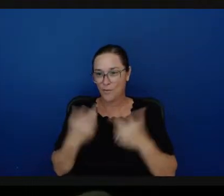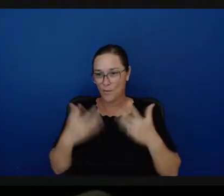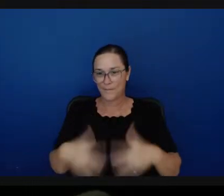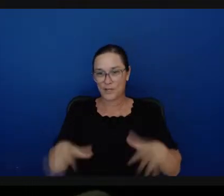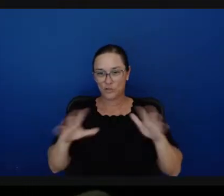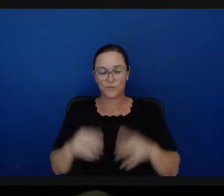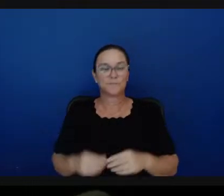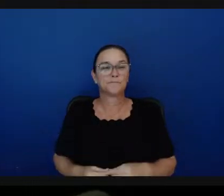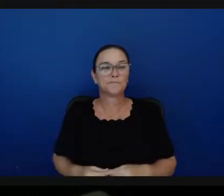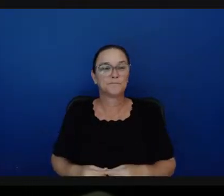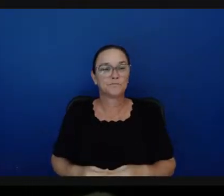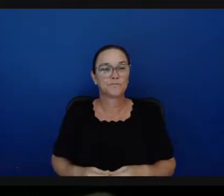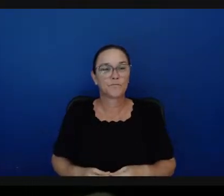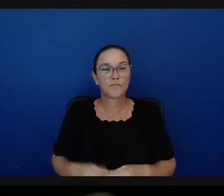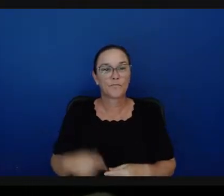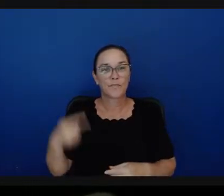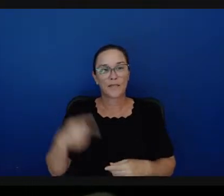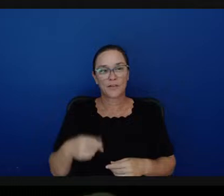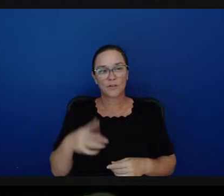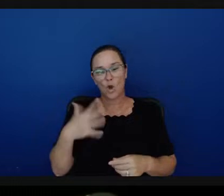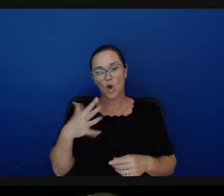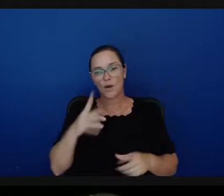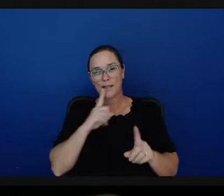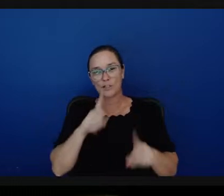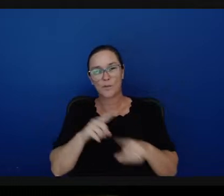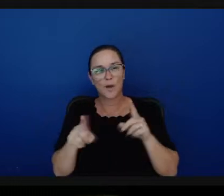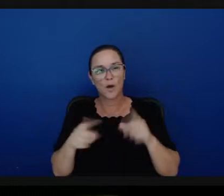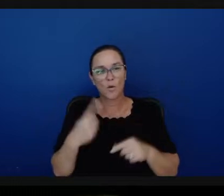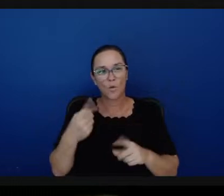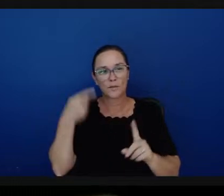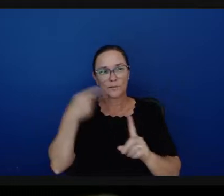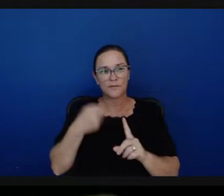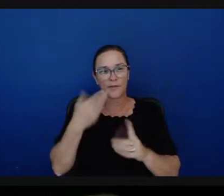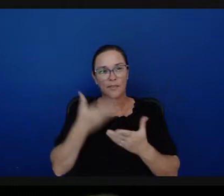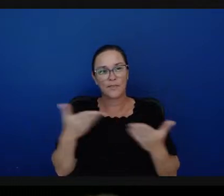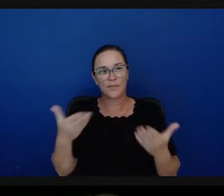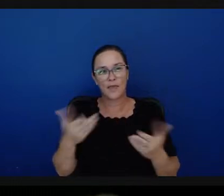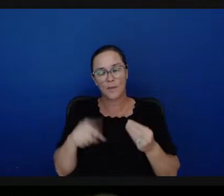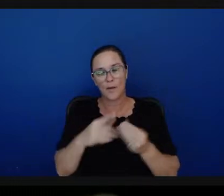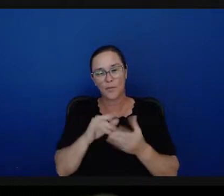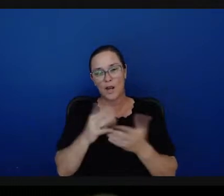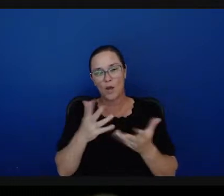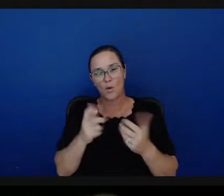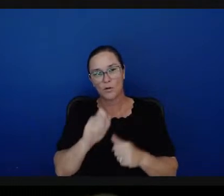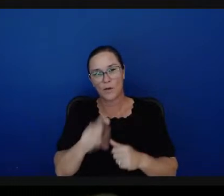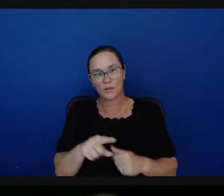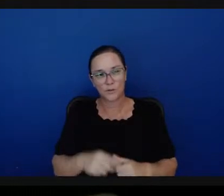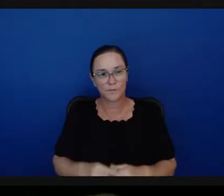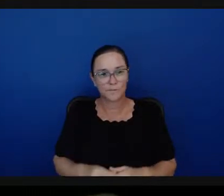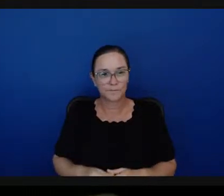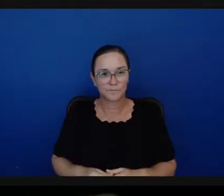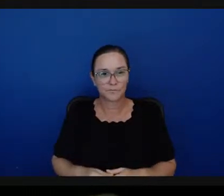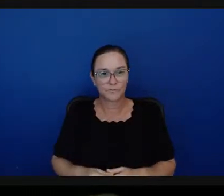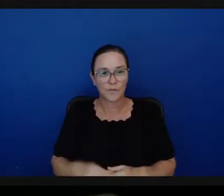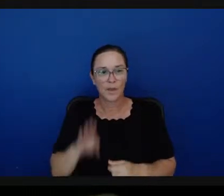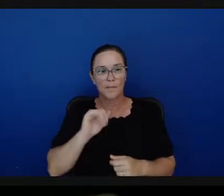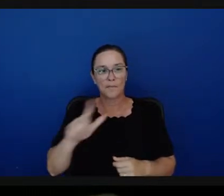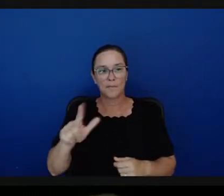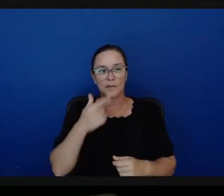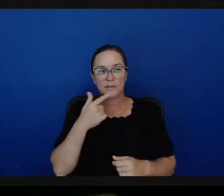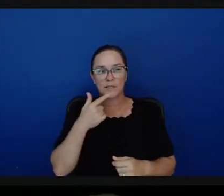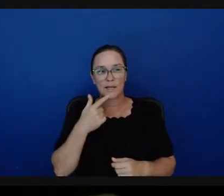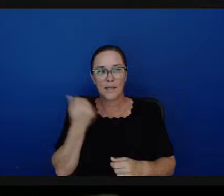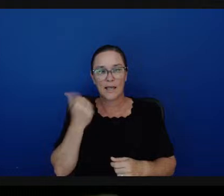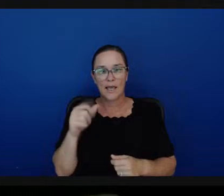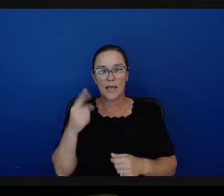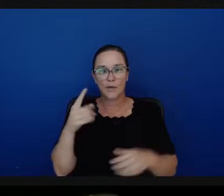All right. So this one was kind of already answered, but there was one particular thing about it that I still wanted to ask you about. So Bill asked, does anybody do